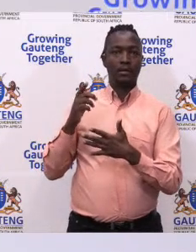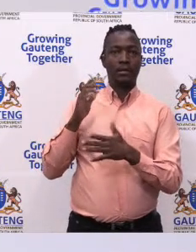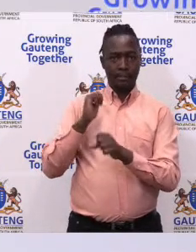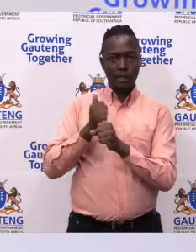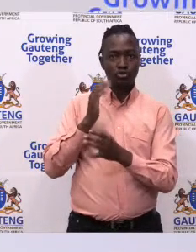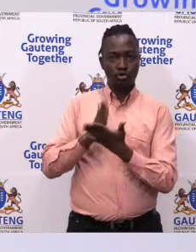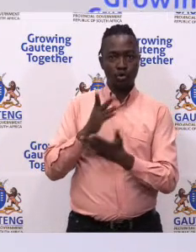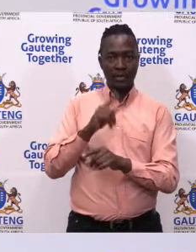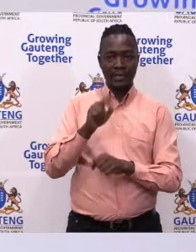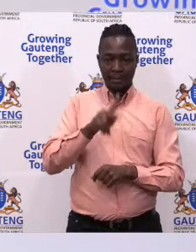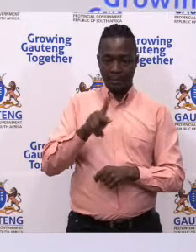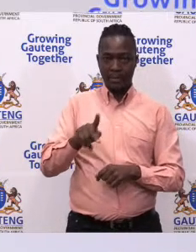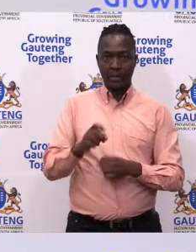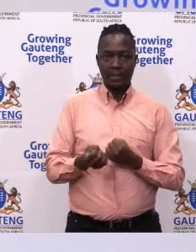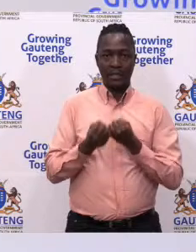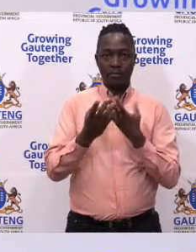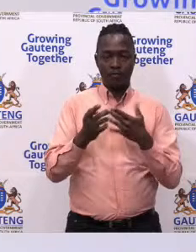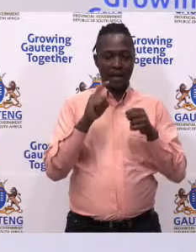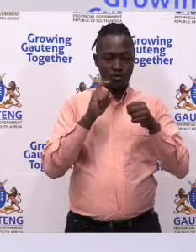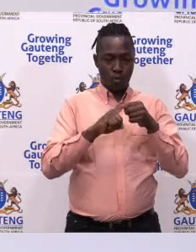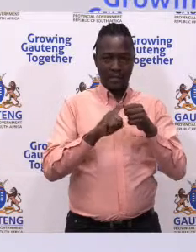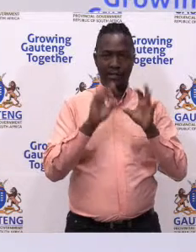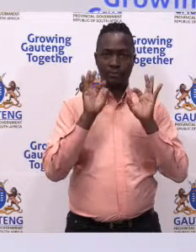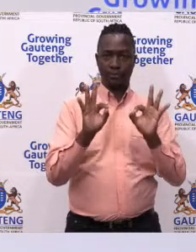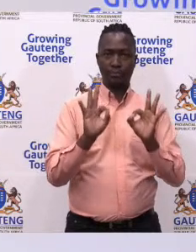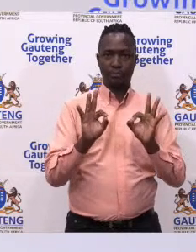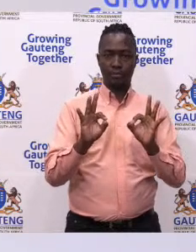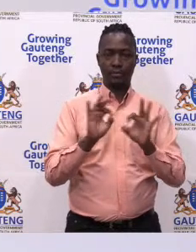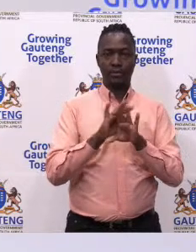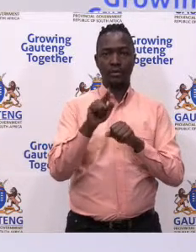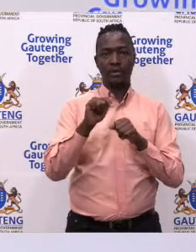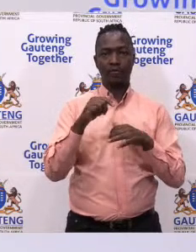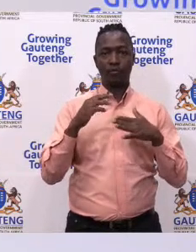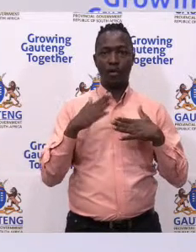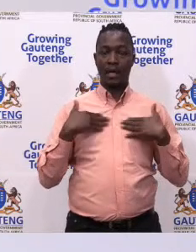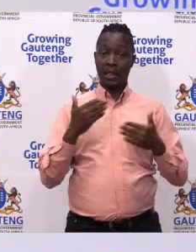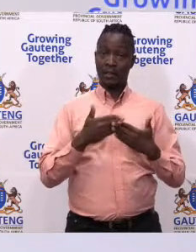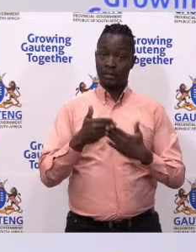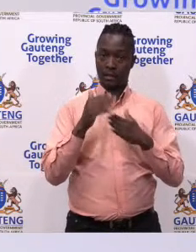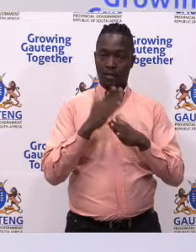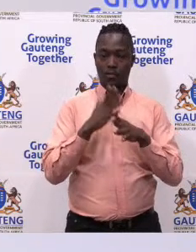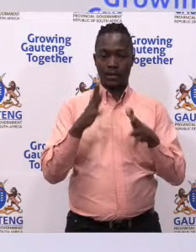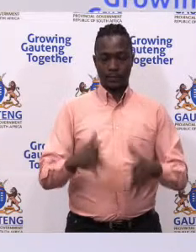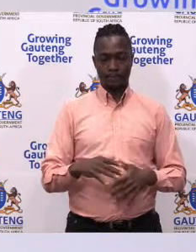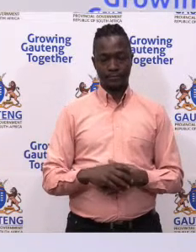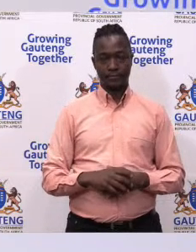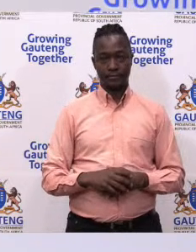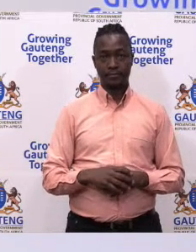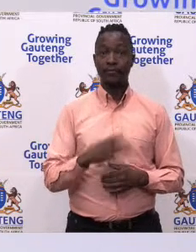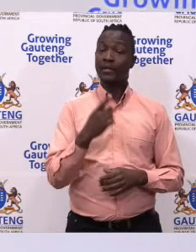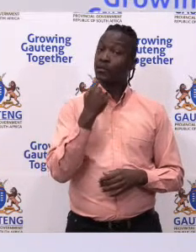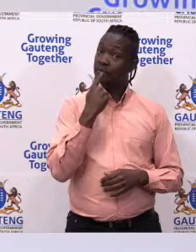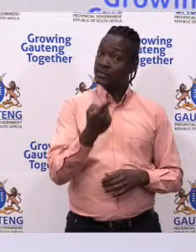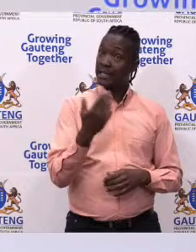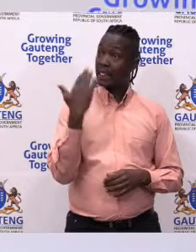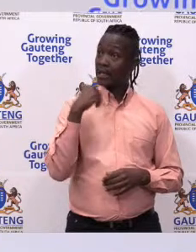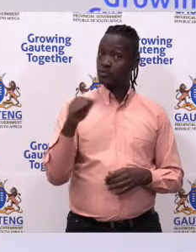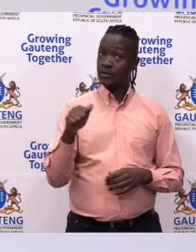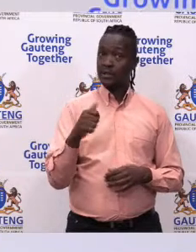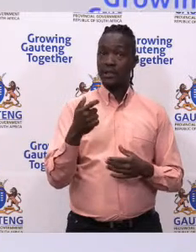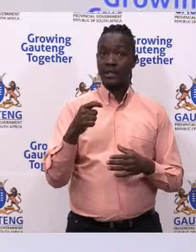will make sure that they do provide quality PPE going forward. And we have lost 12 educators ever